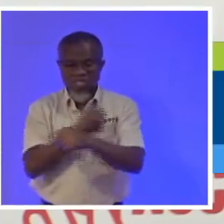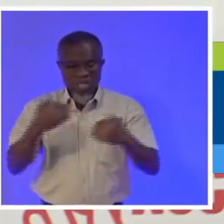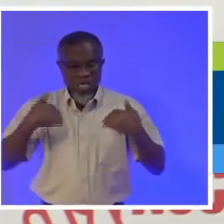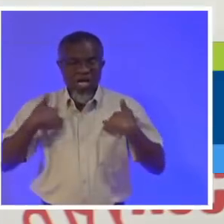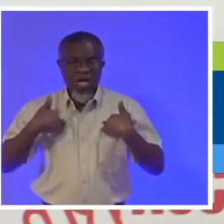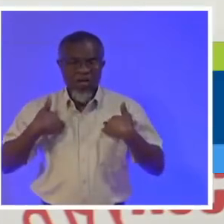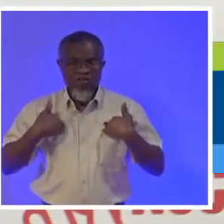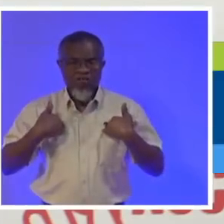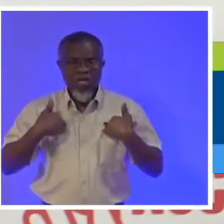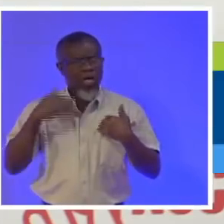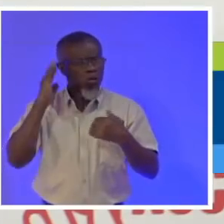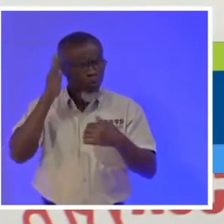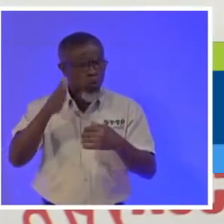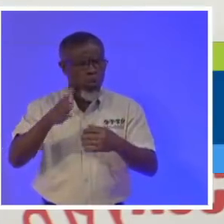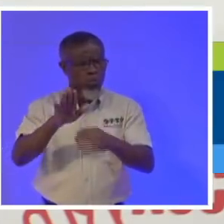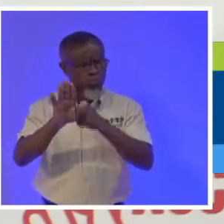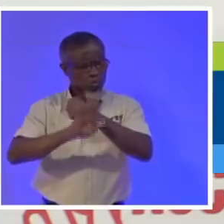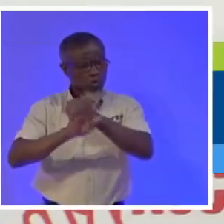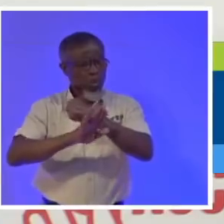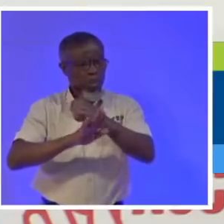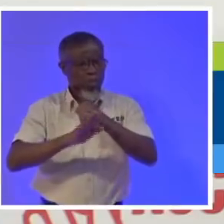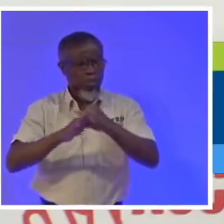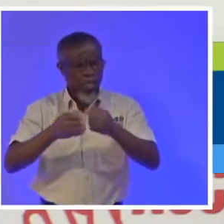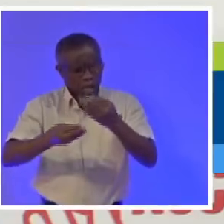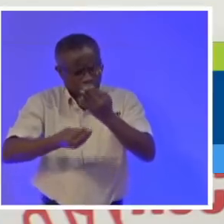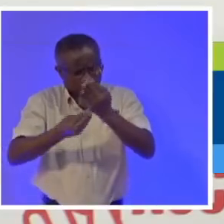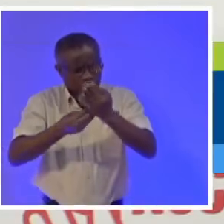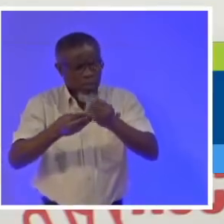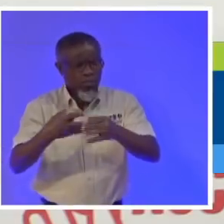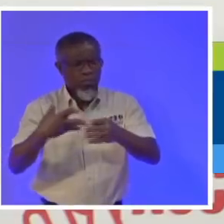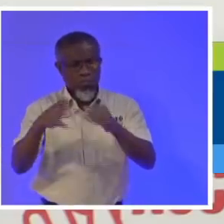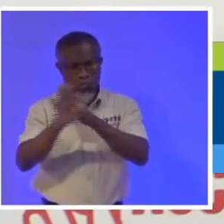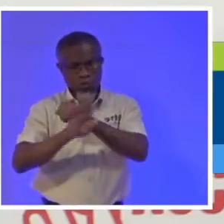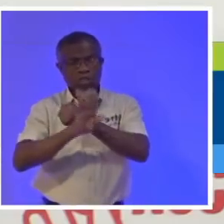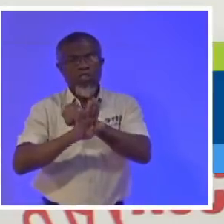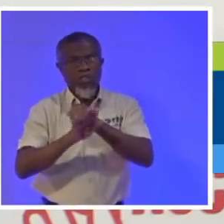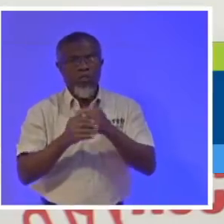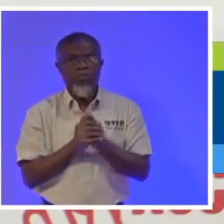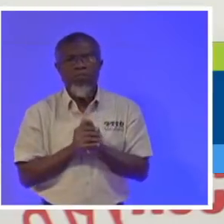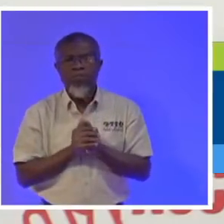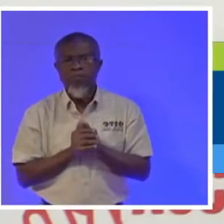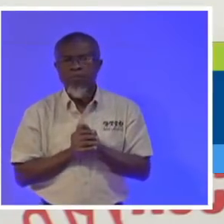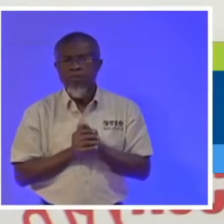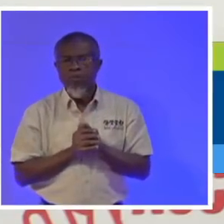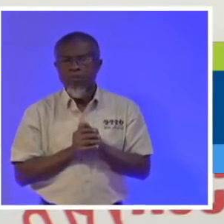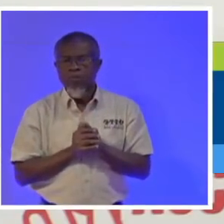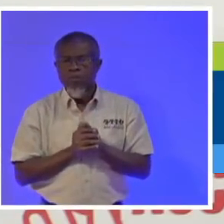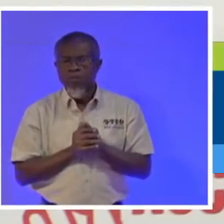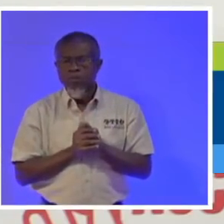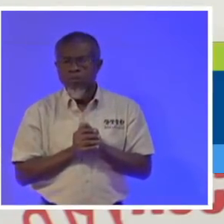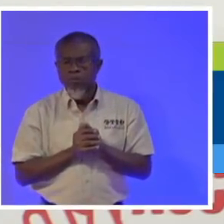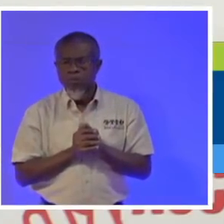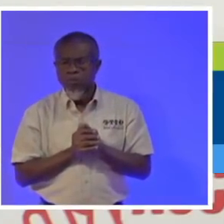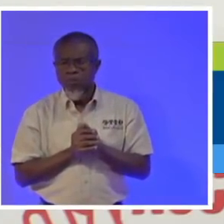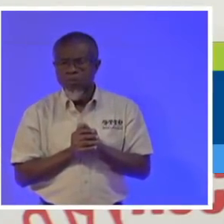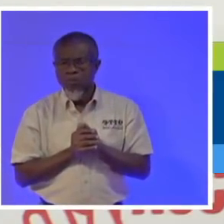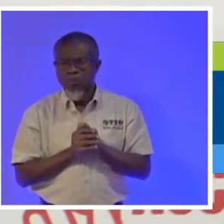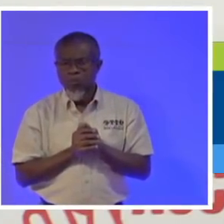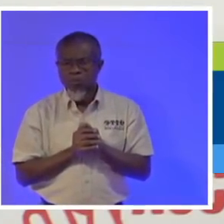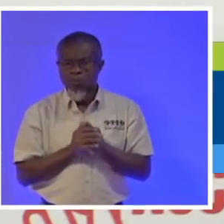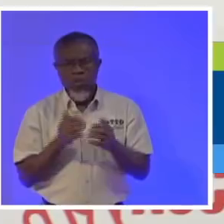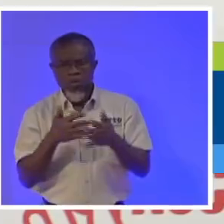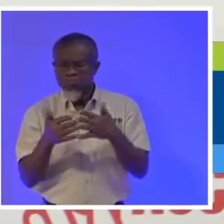booster schedule. And therefore, the concern that may arise from whether or not one or the other gives you a